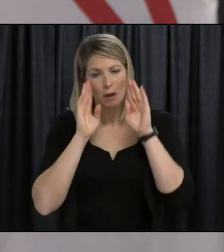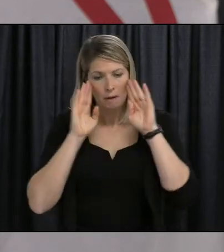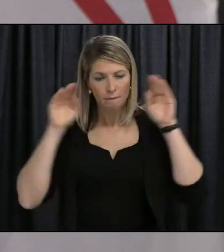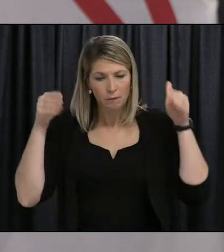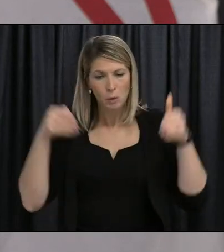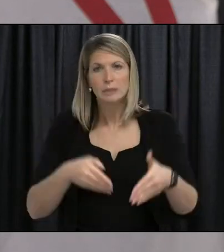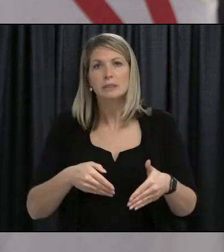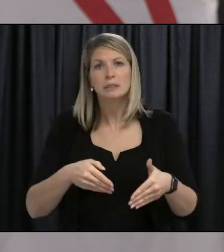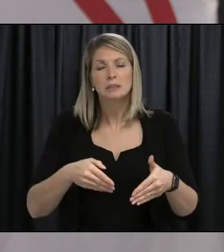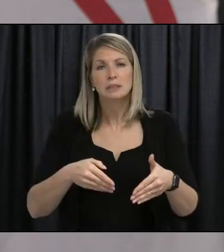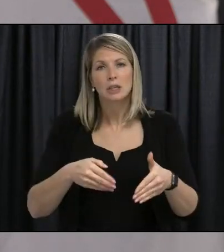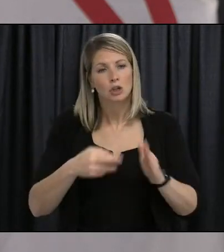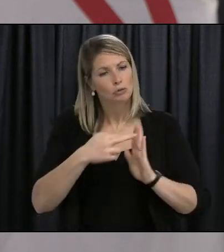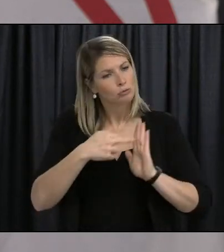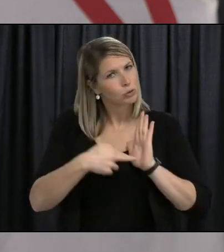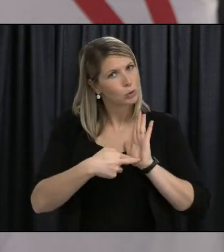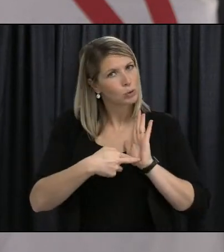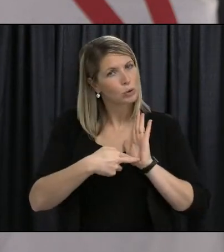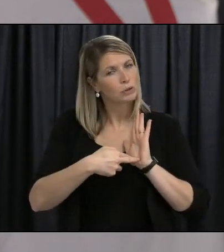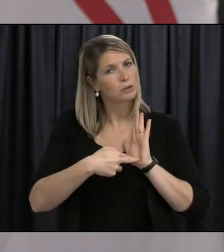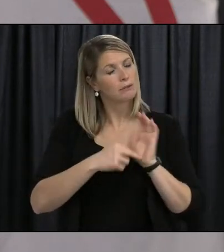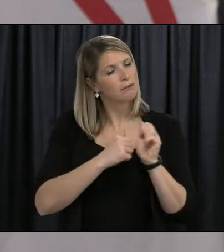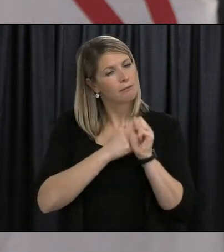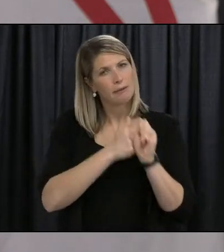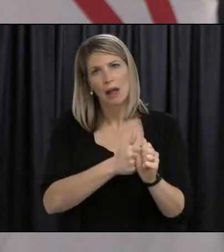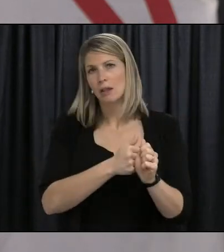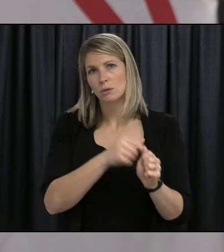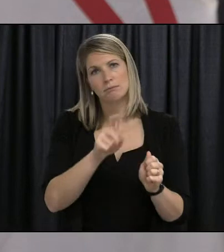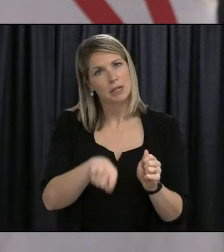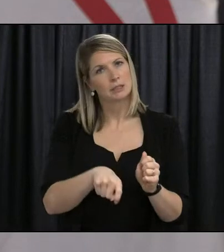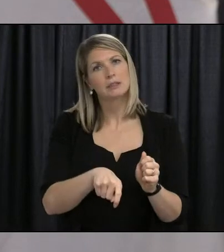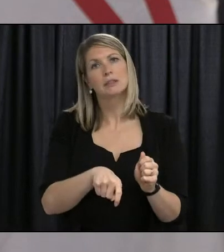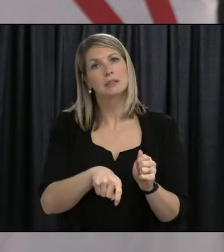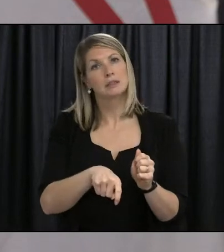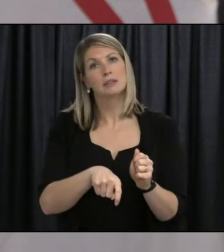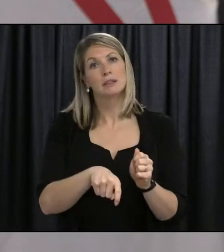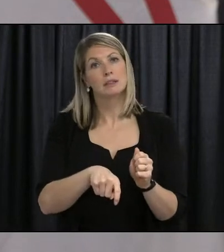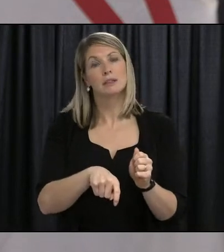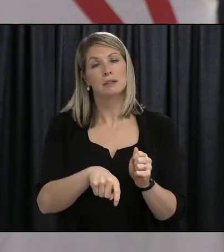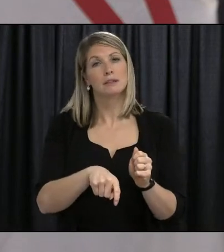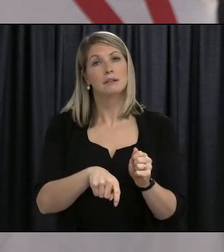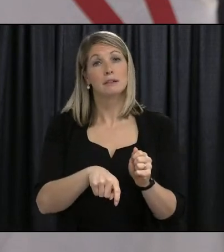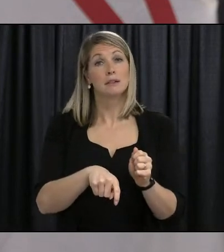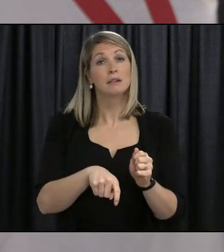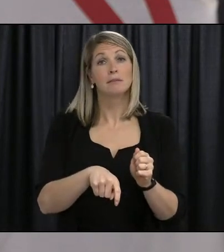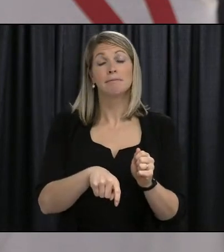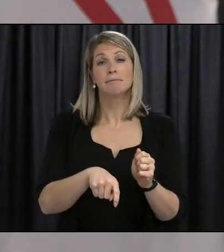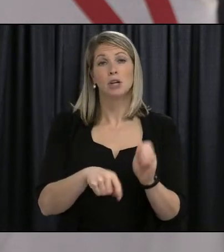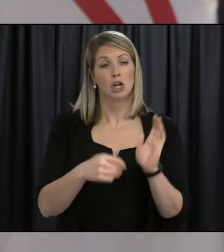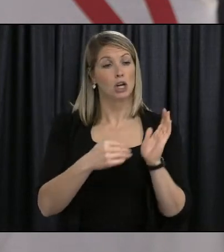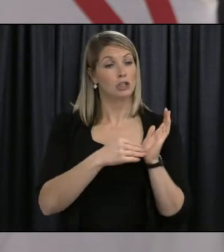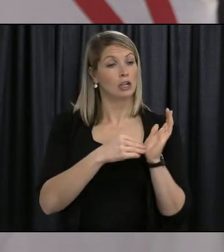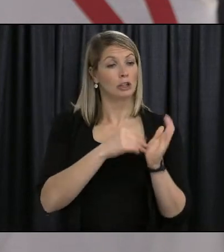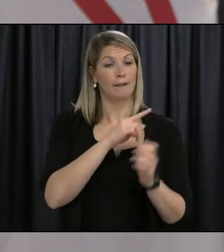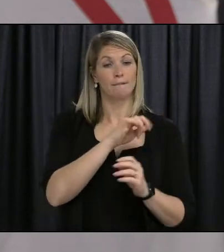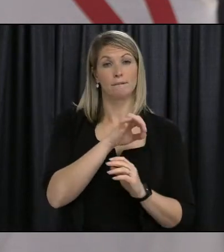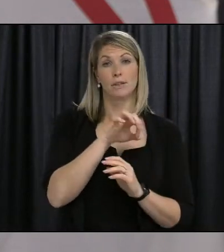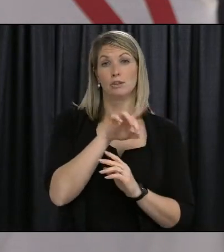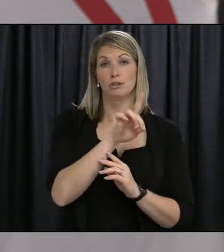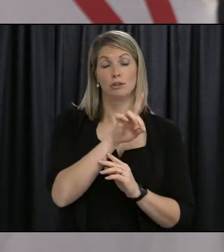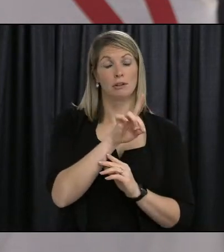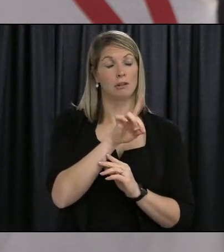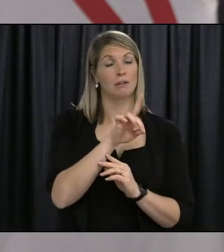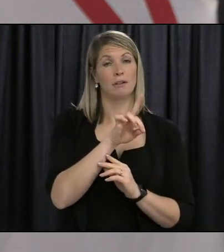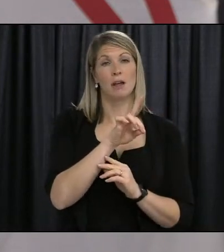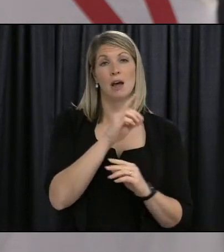to following the guidelines of public health. You know, as Dr. Fitzgerald said, we can significantly